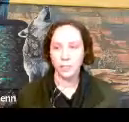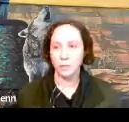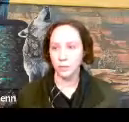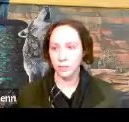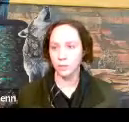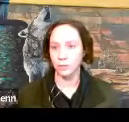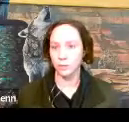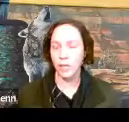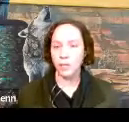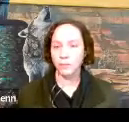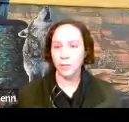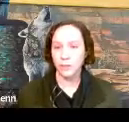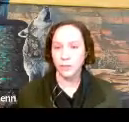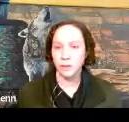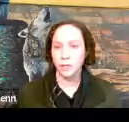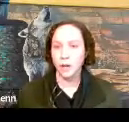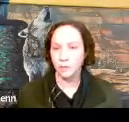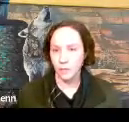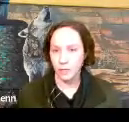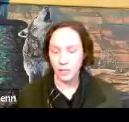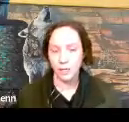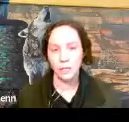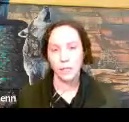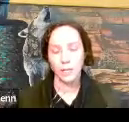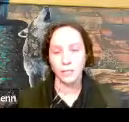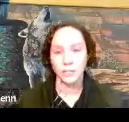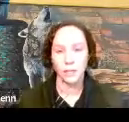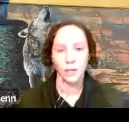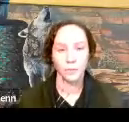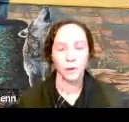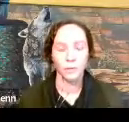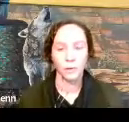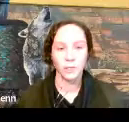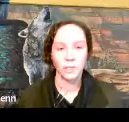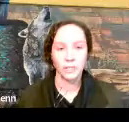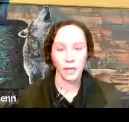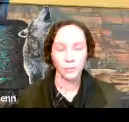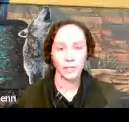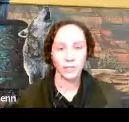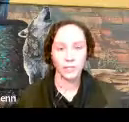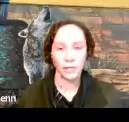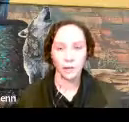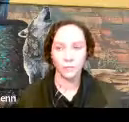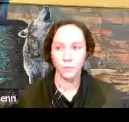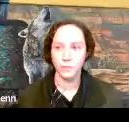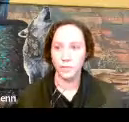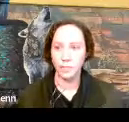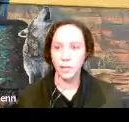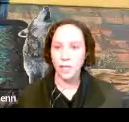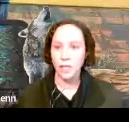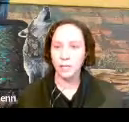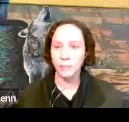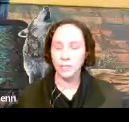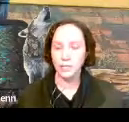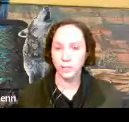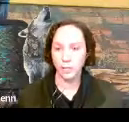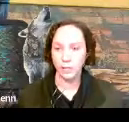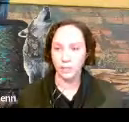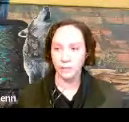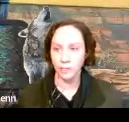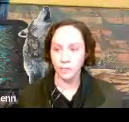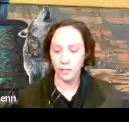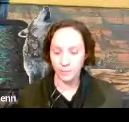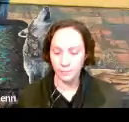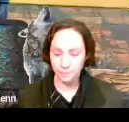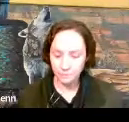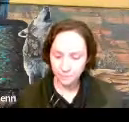that continues to threaten the recovery as we go forward today, because they come from such limited